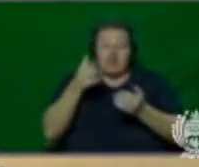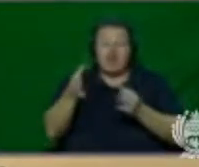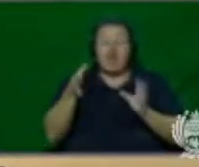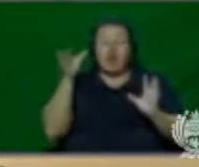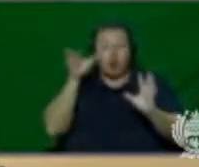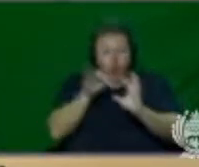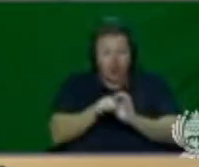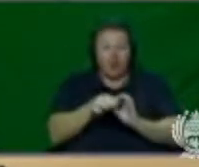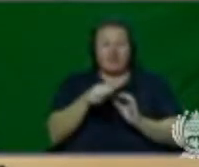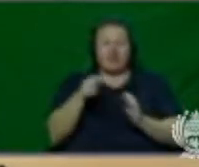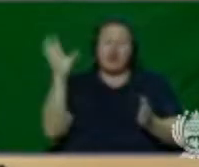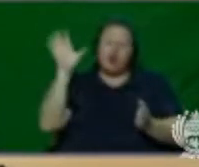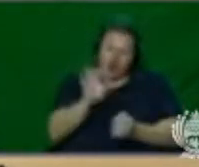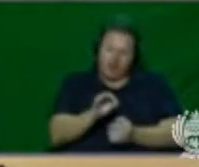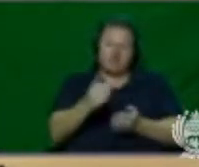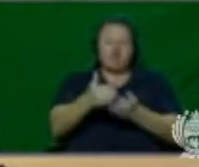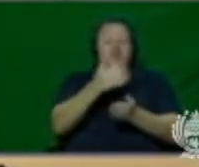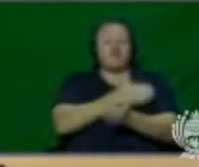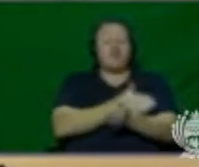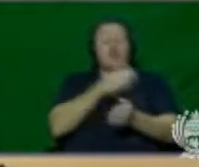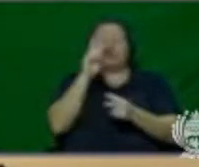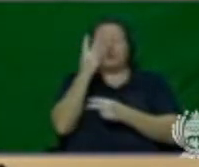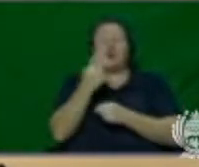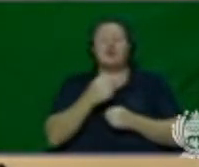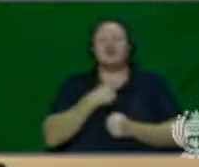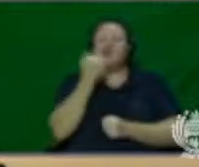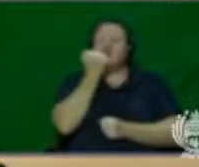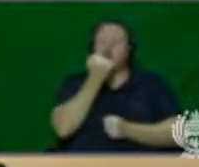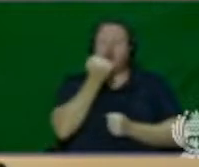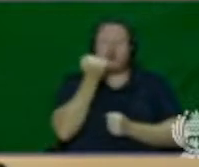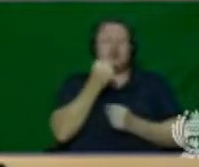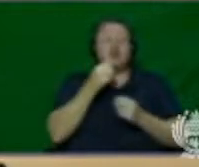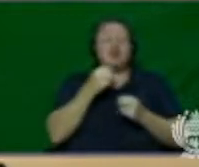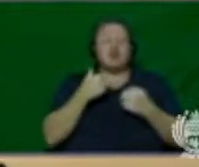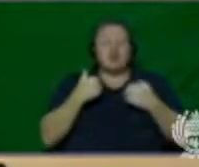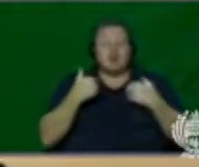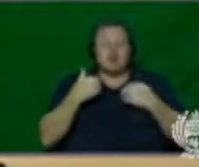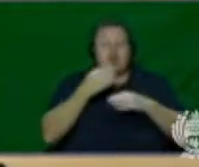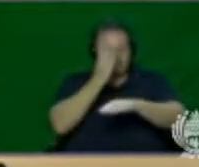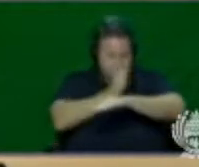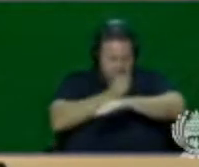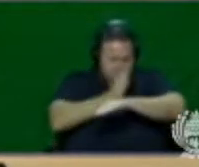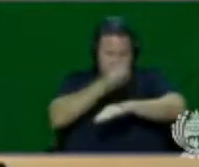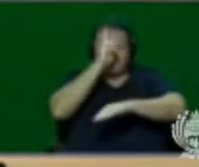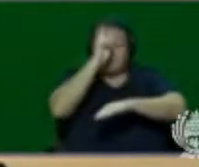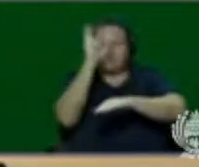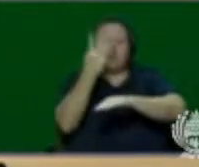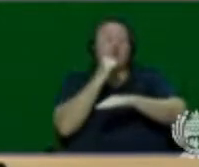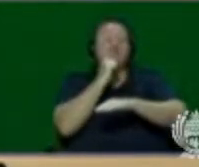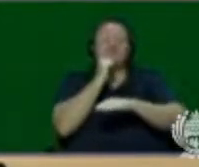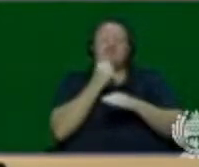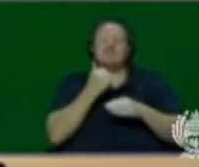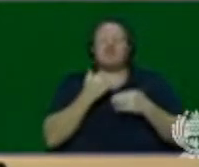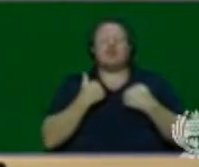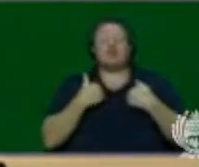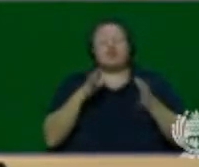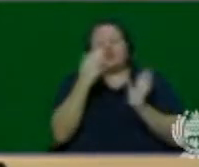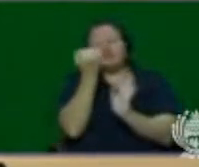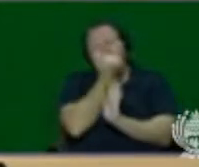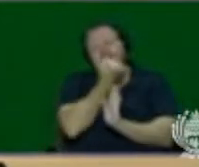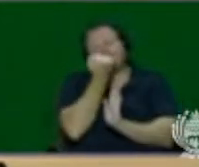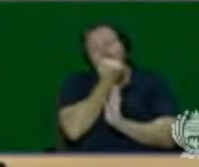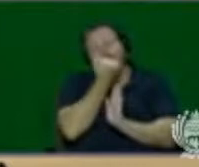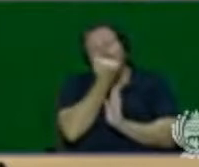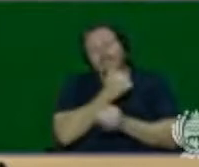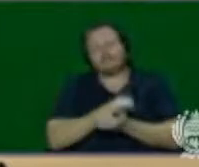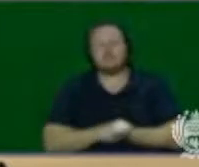p.m. But we do apologize that we did not start exactly on the time as you requested. And